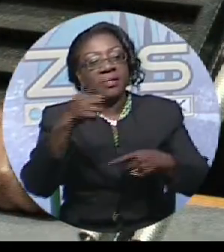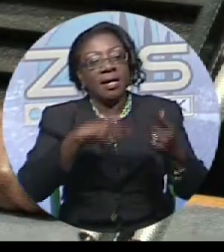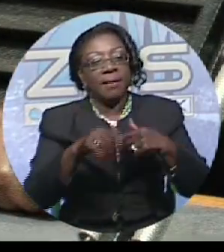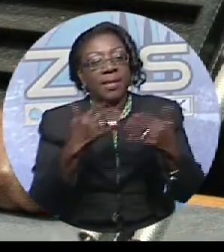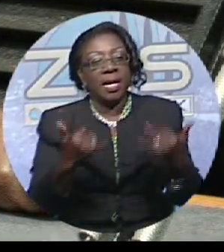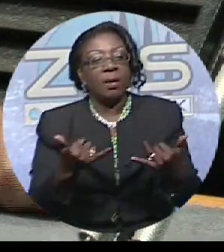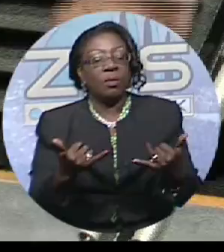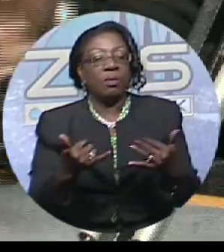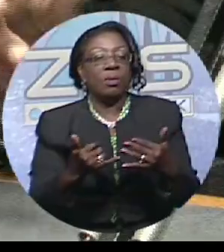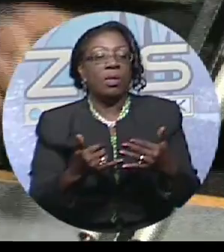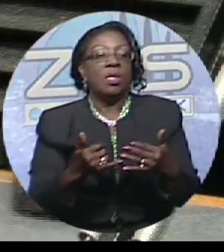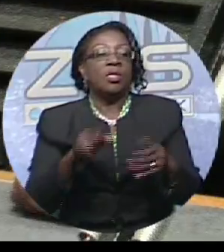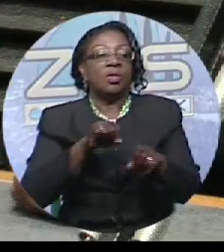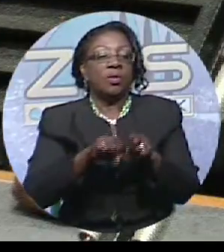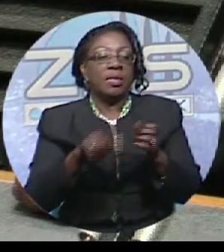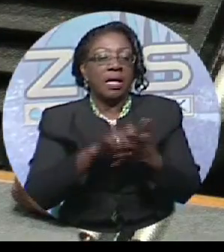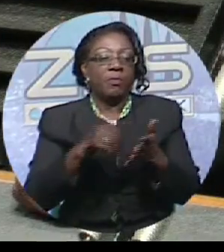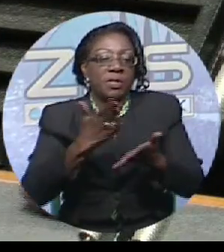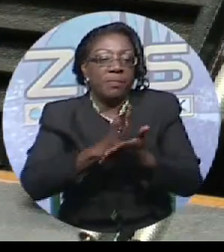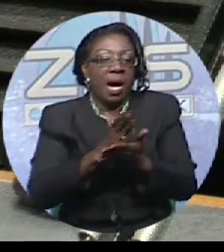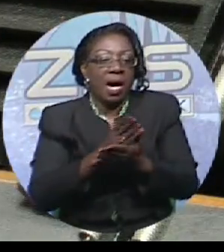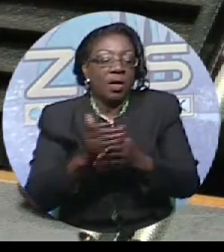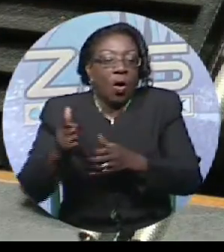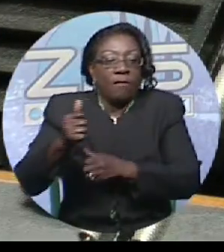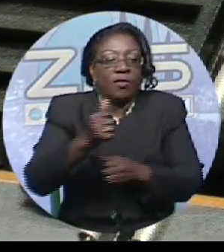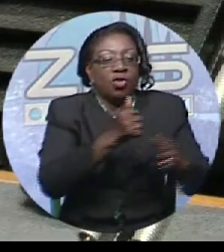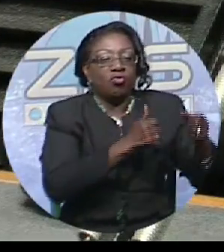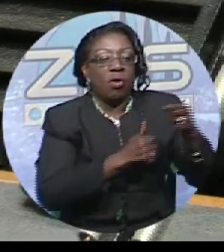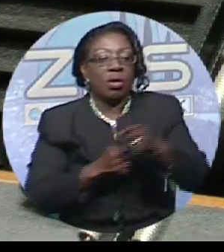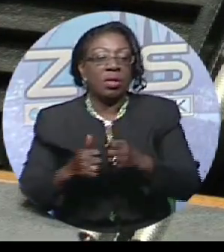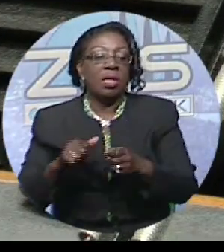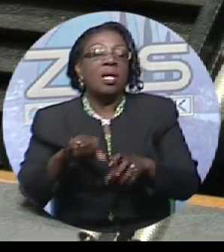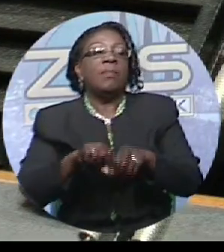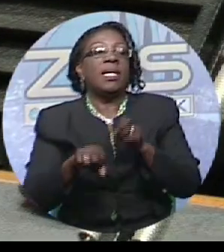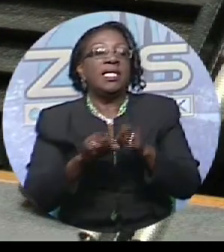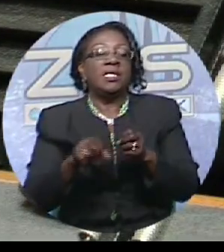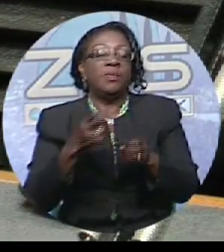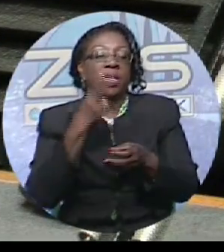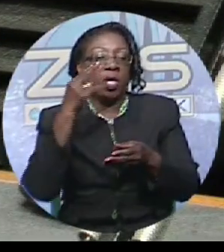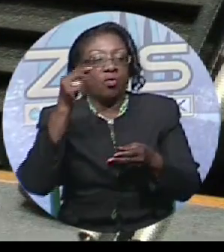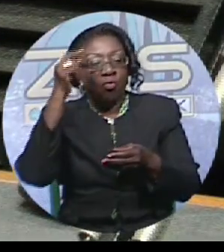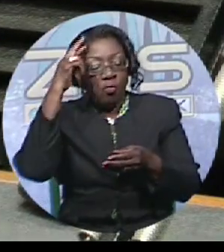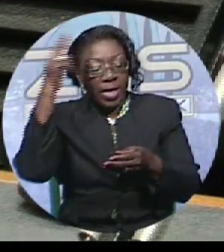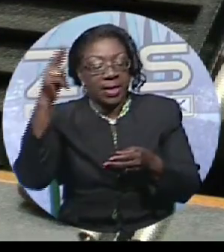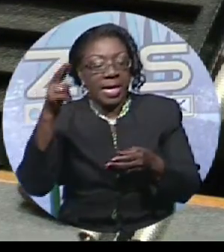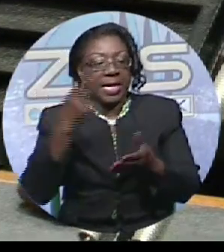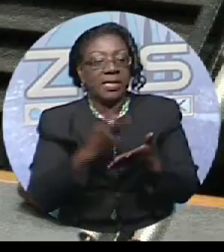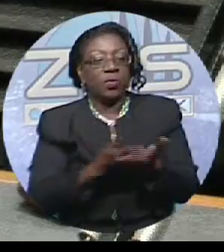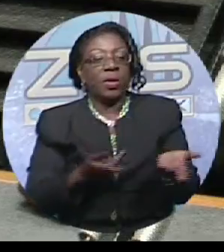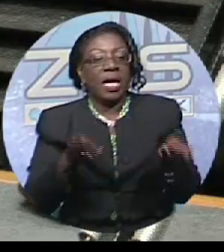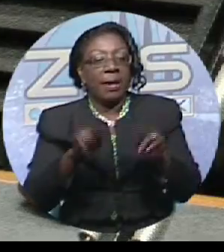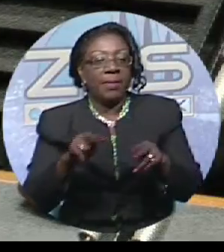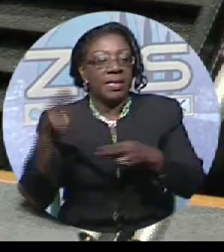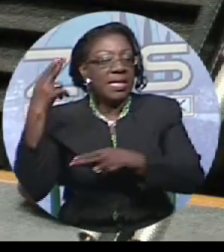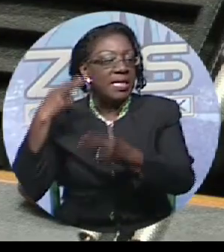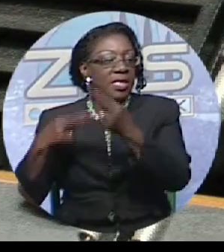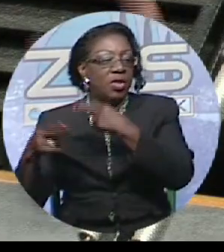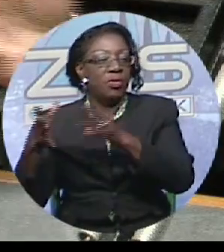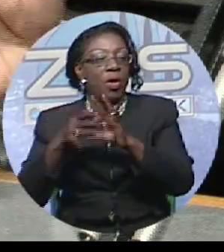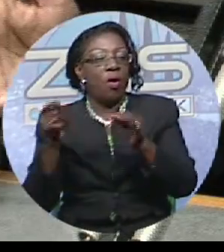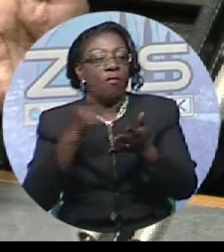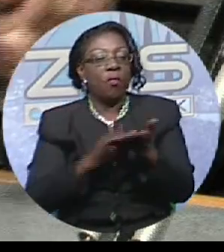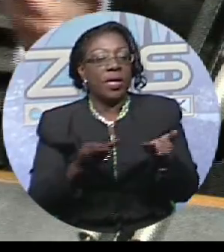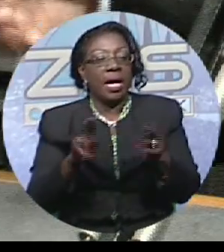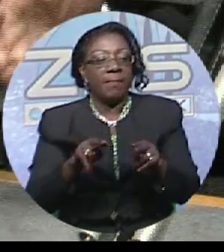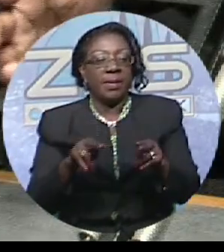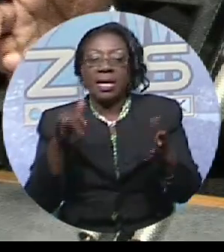person. So that was part of the struggle. But at least you can recognize the fact of what happened, the history of what happened. That's